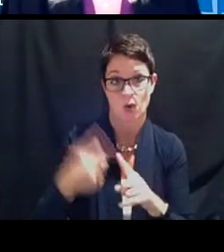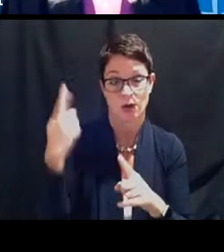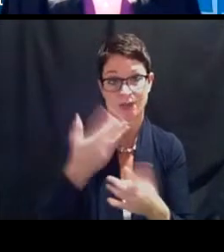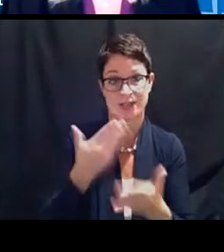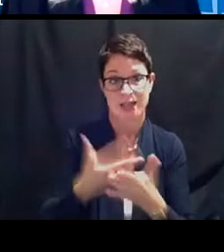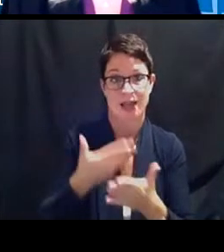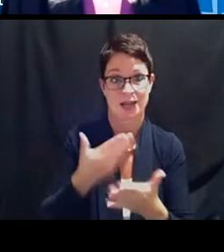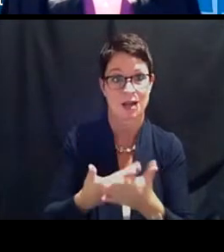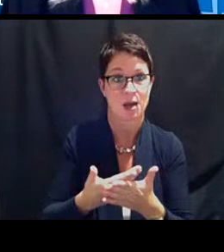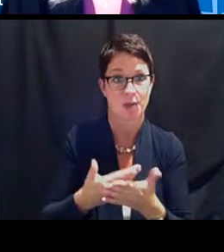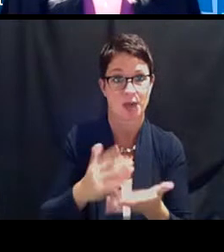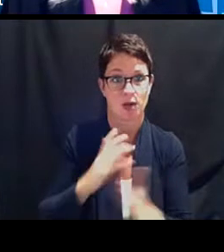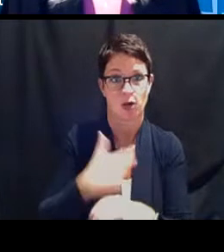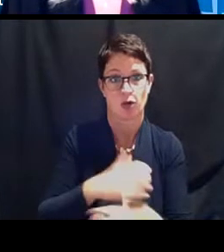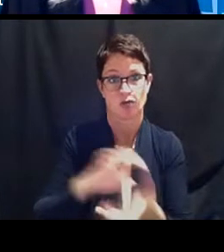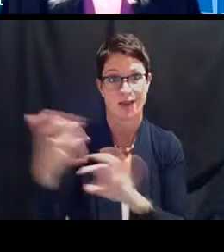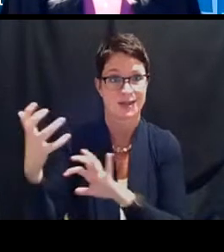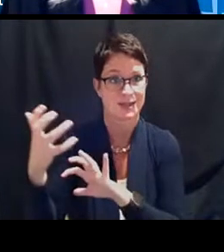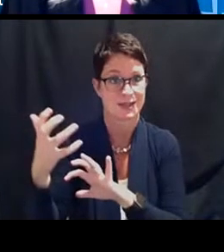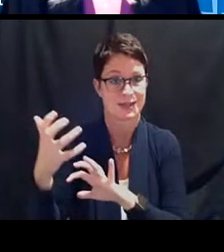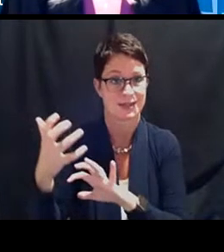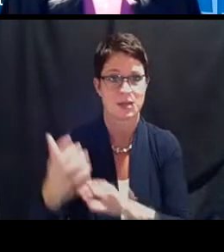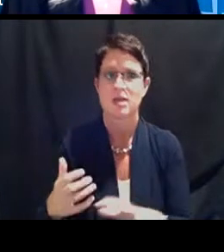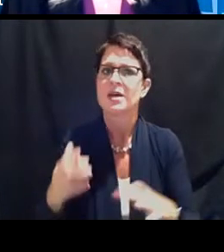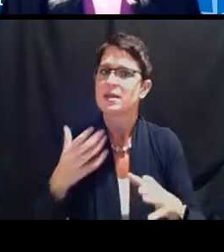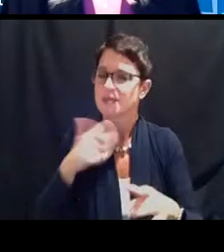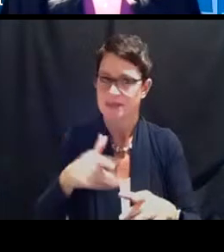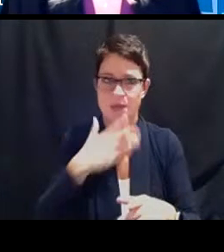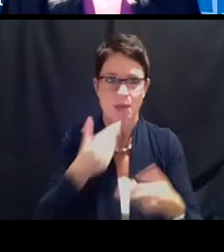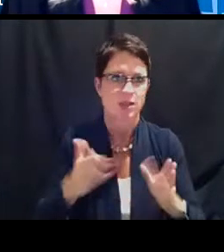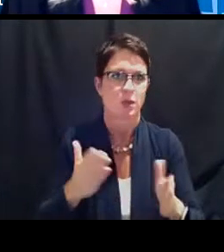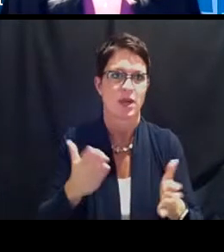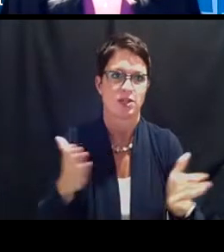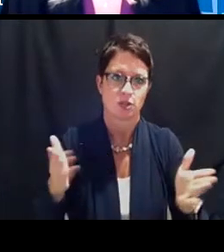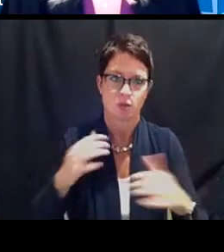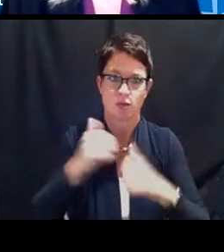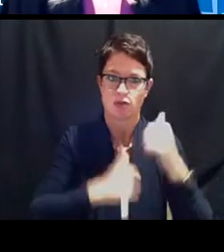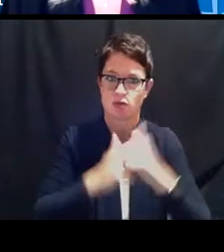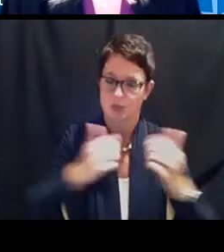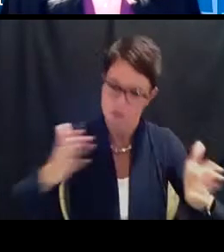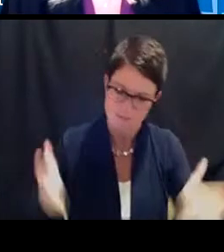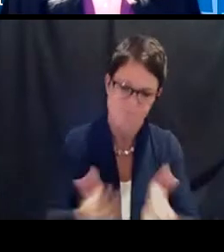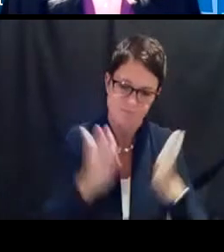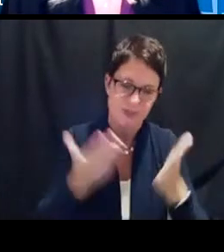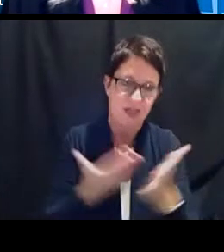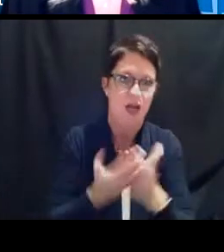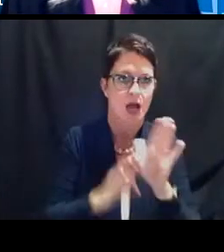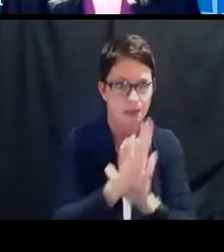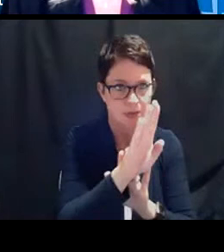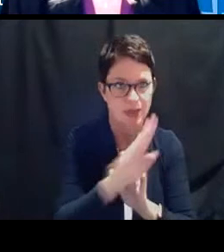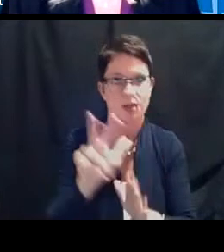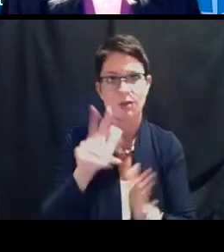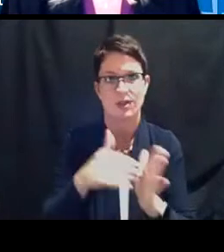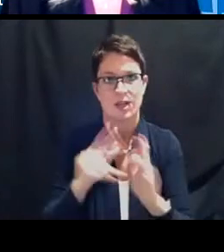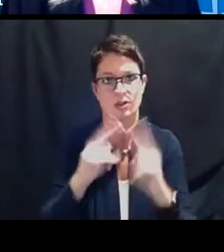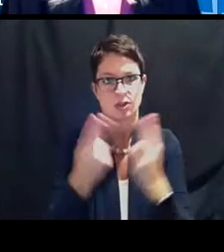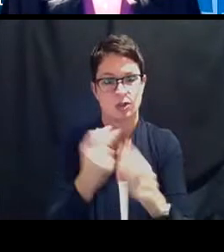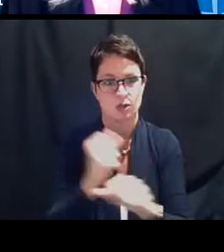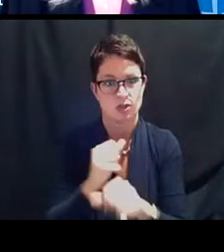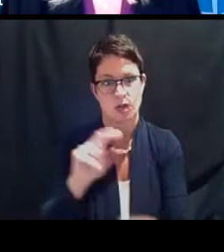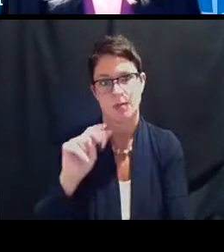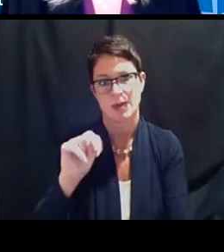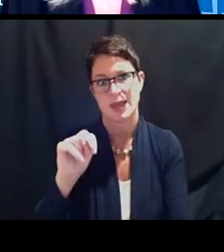economic crisis, there's no better way to boost the economy by infrastructure. Creating 3,000 union jobs,